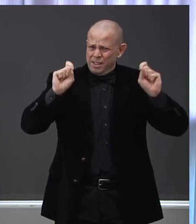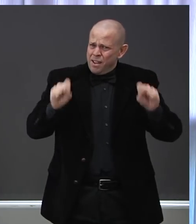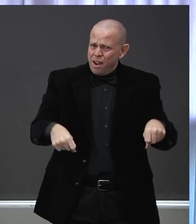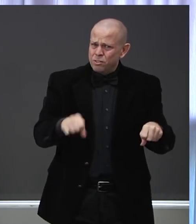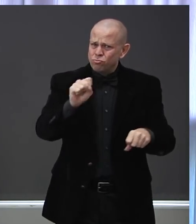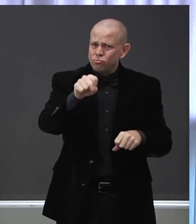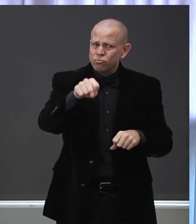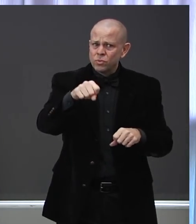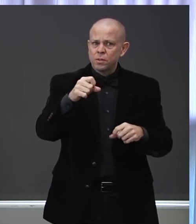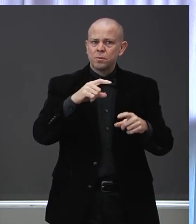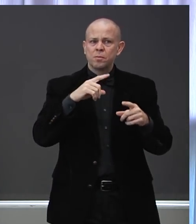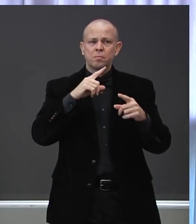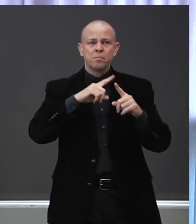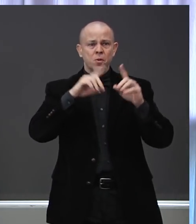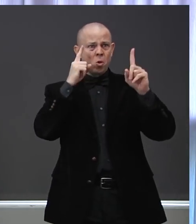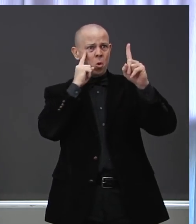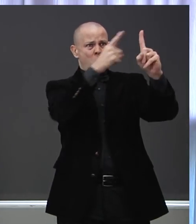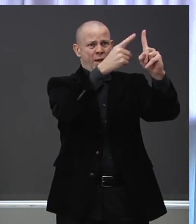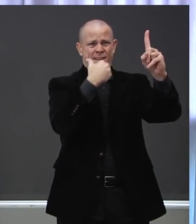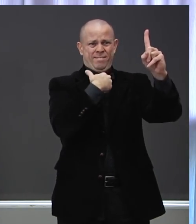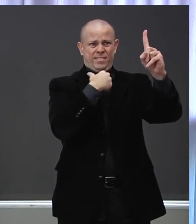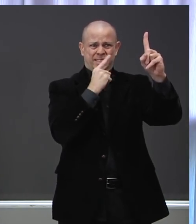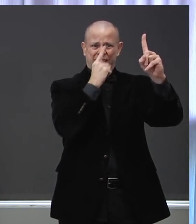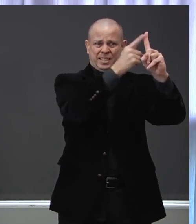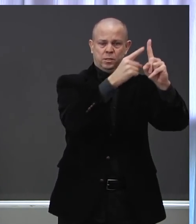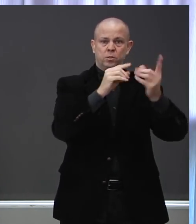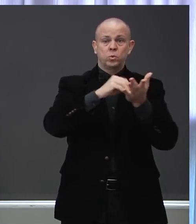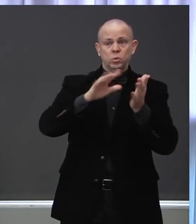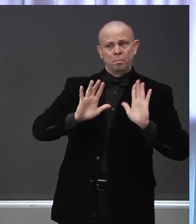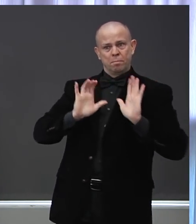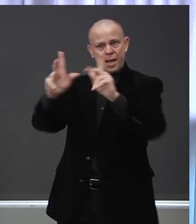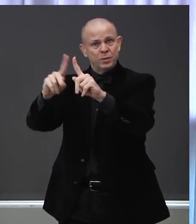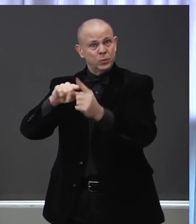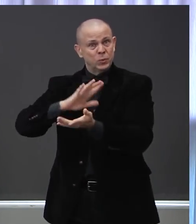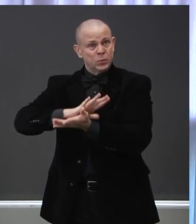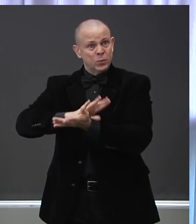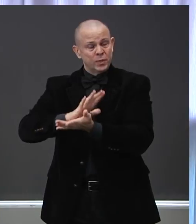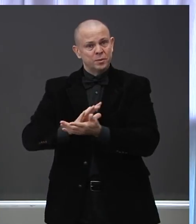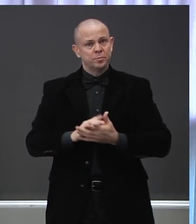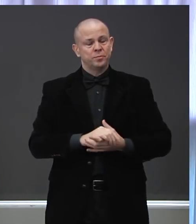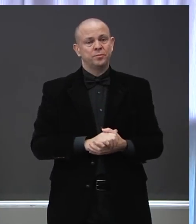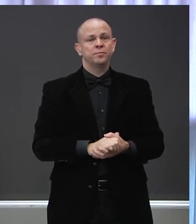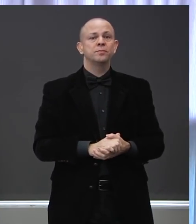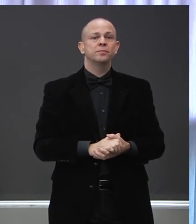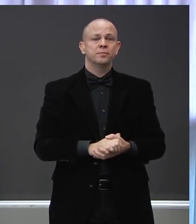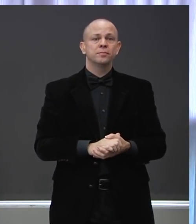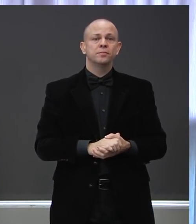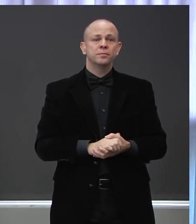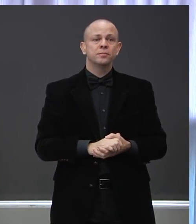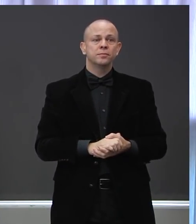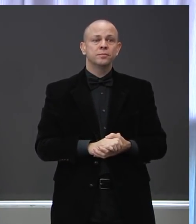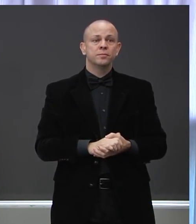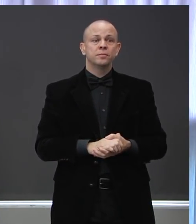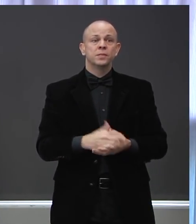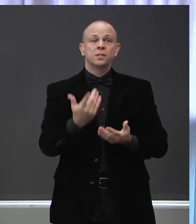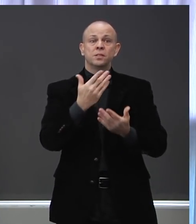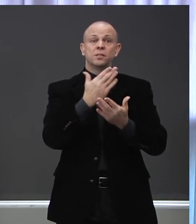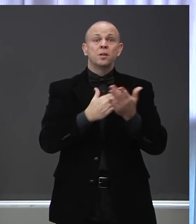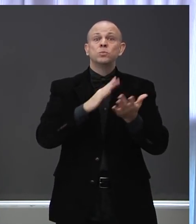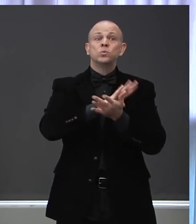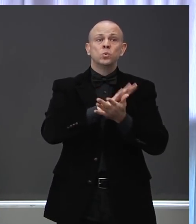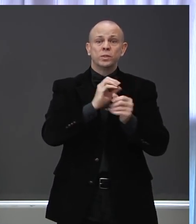Star of returning our students in Oregon to in-person instruction. While there are schools in Oregon that have